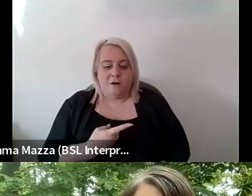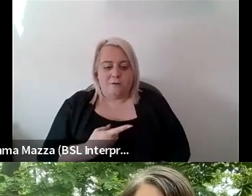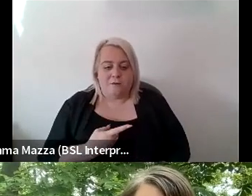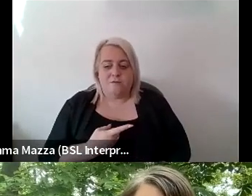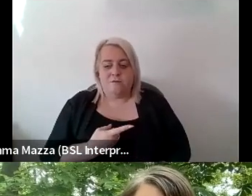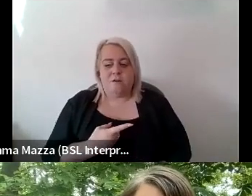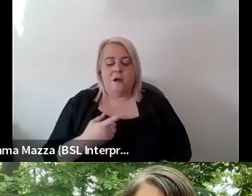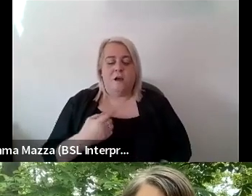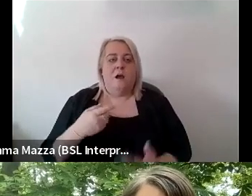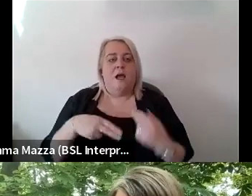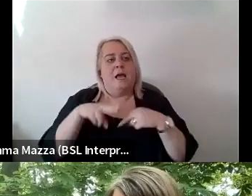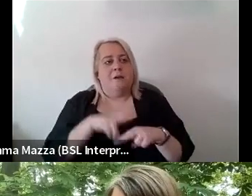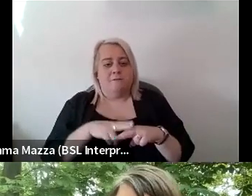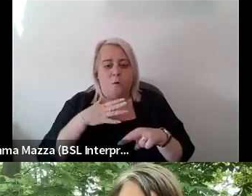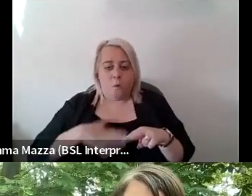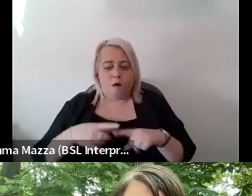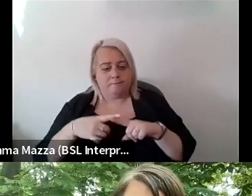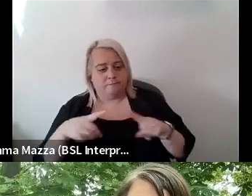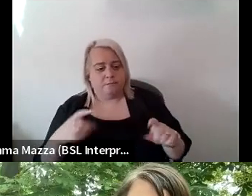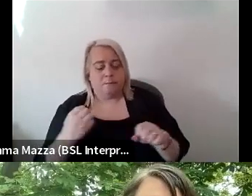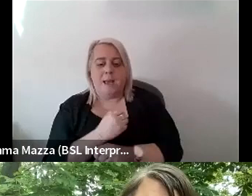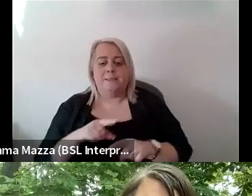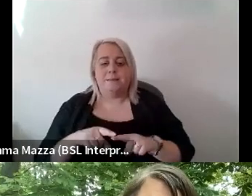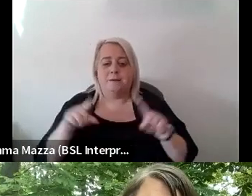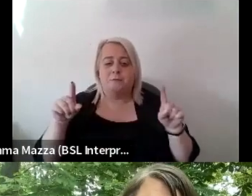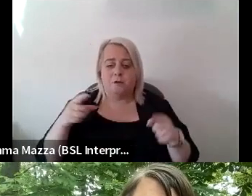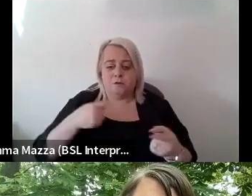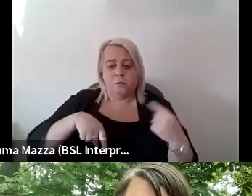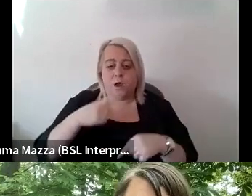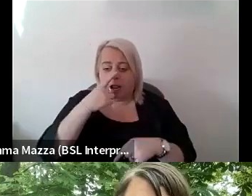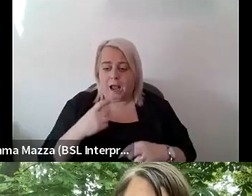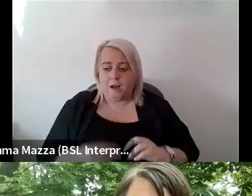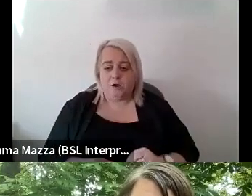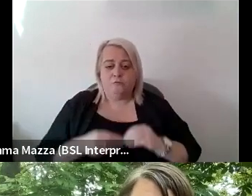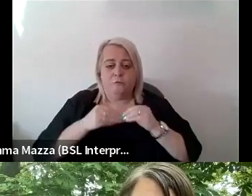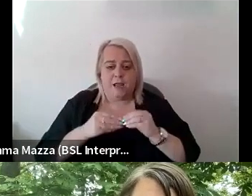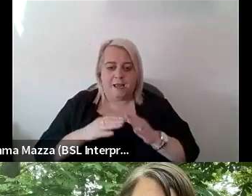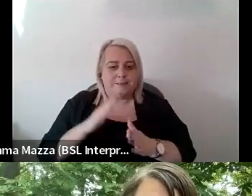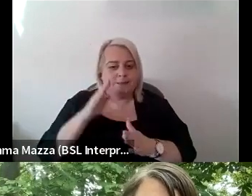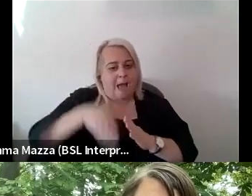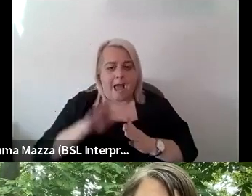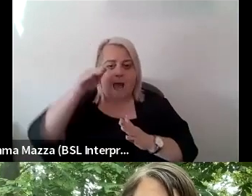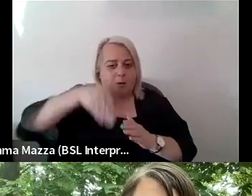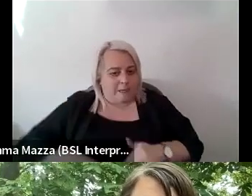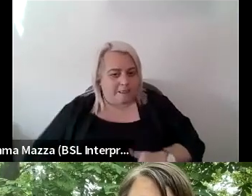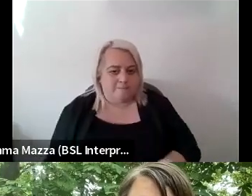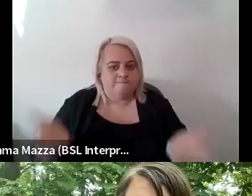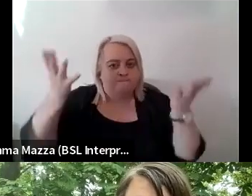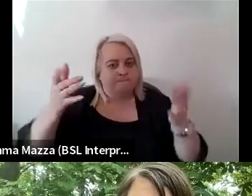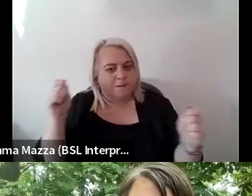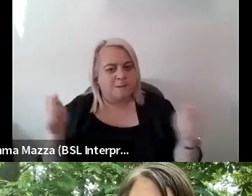make a difference, we can create tidal waves of change. If everybody